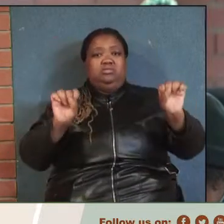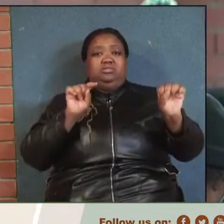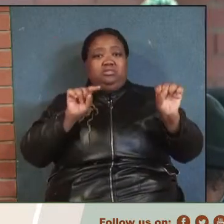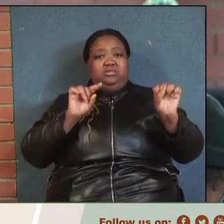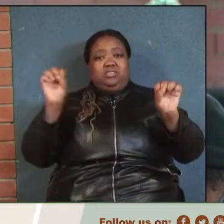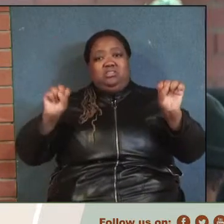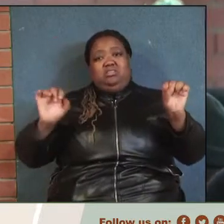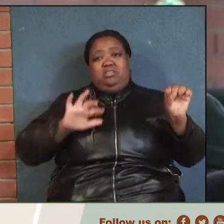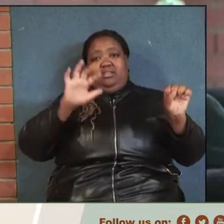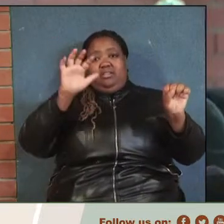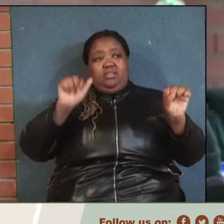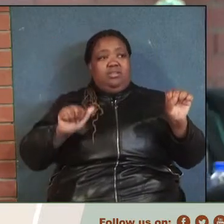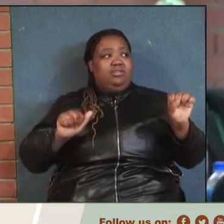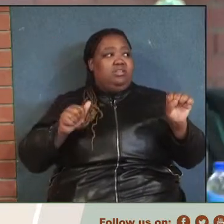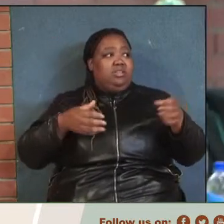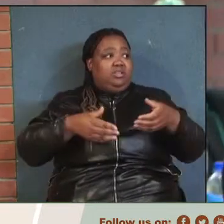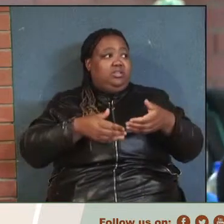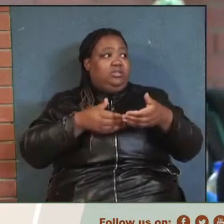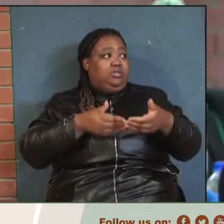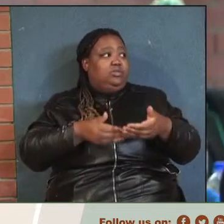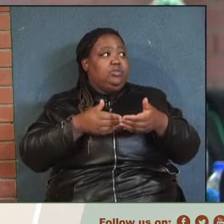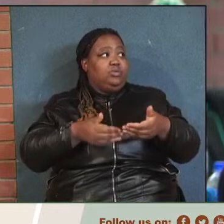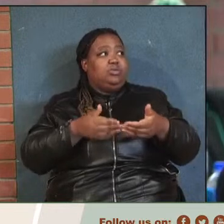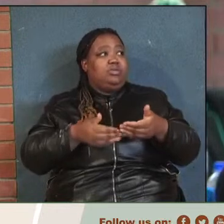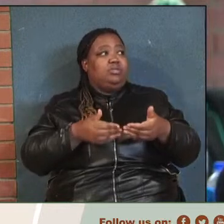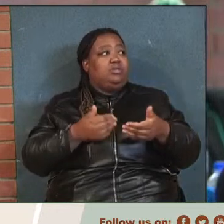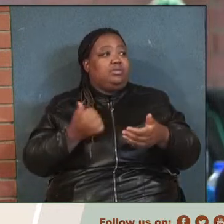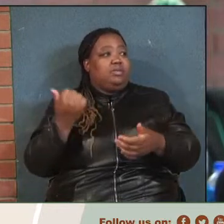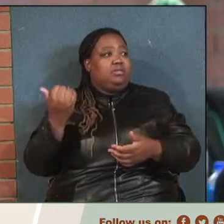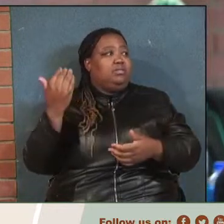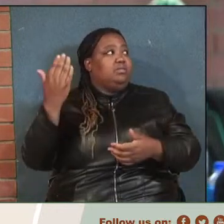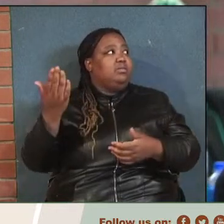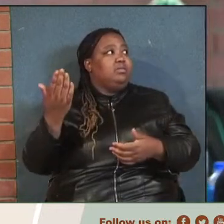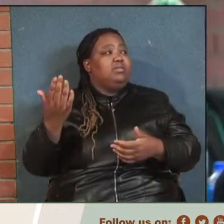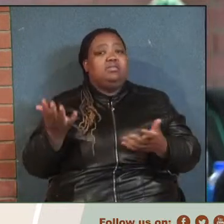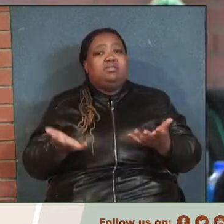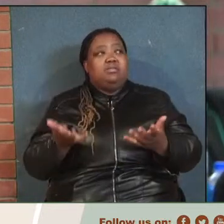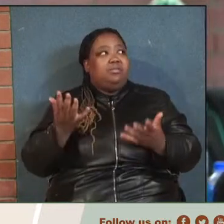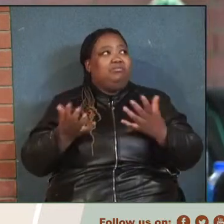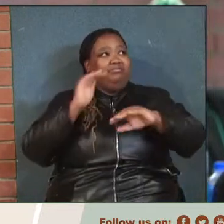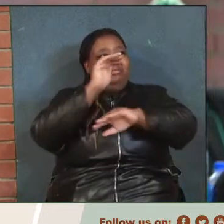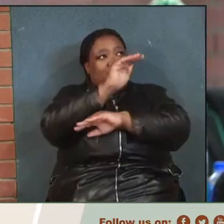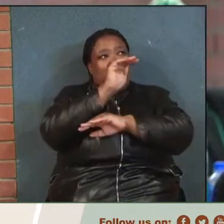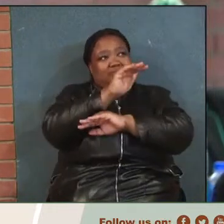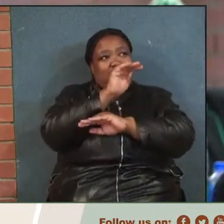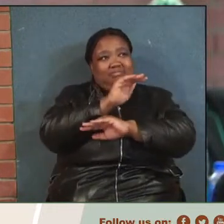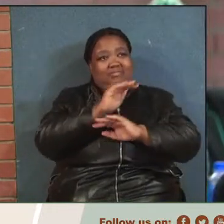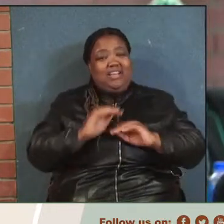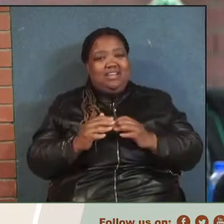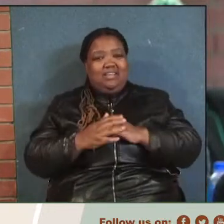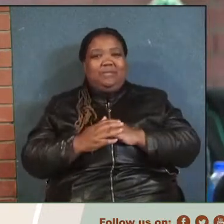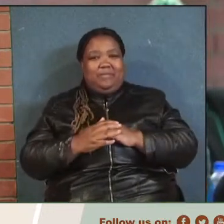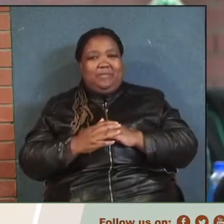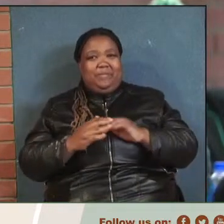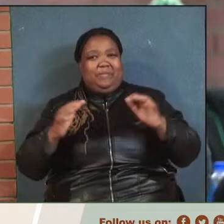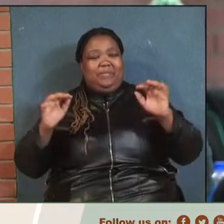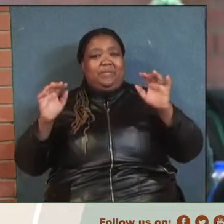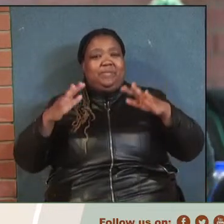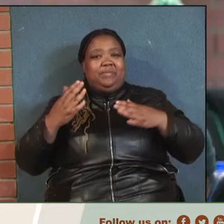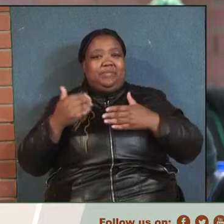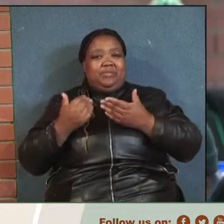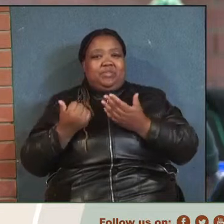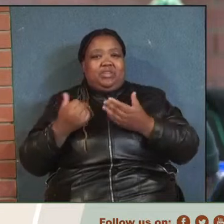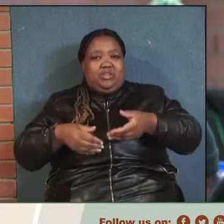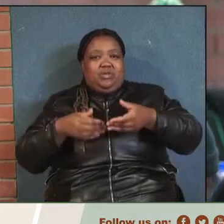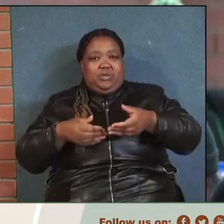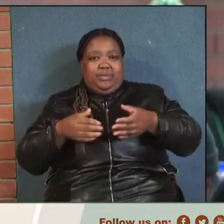African documentation when you apply, let's say you are a foreigner, you don't have a proper document to apply, there